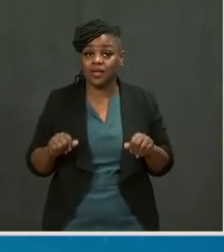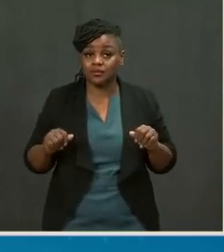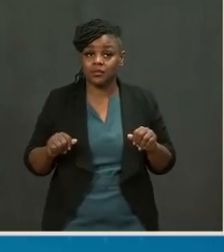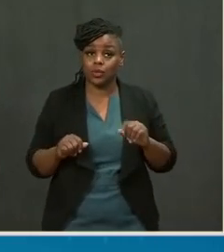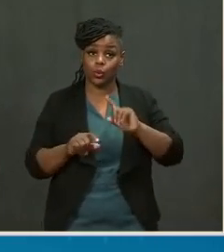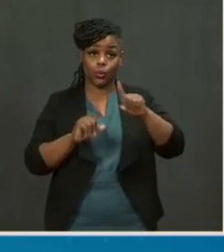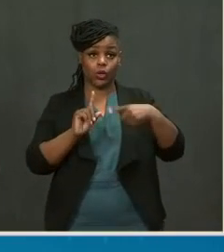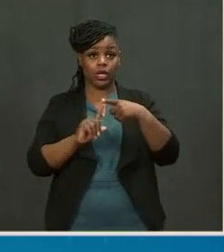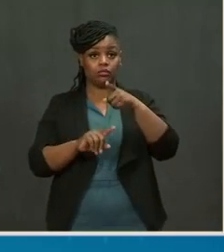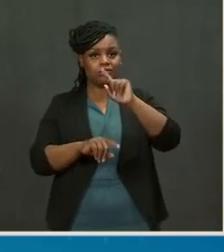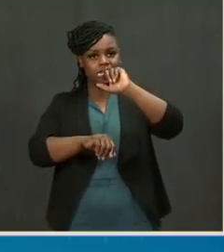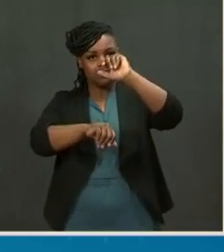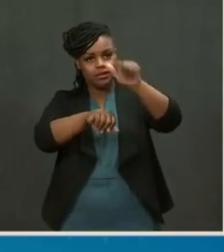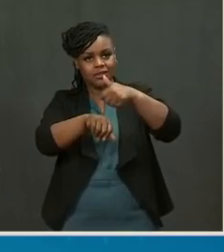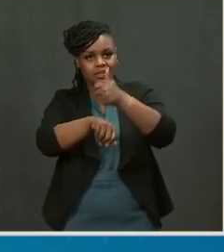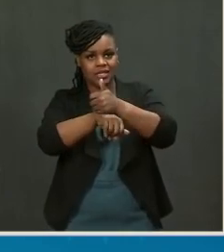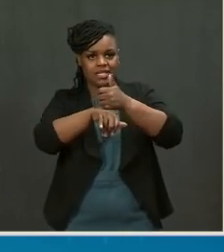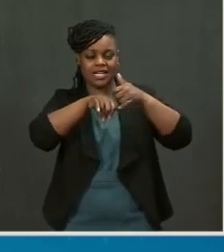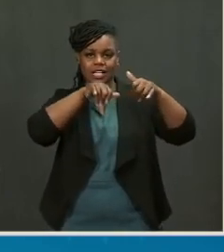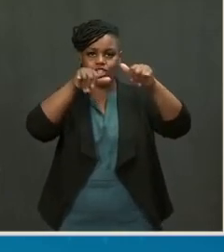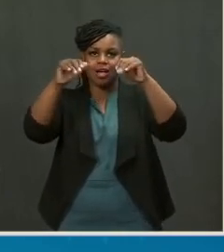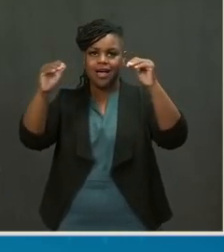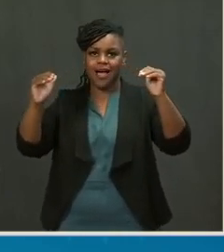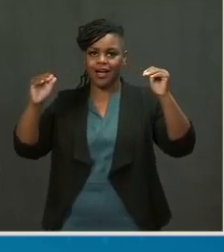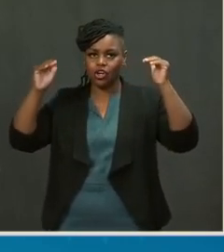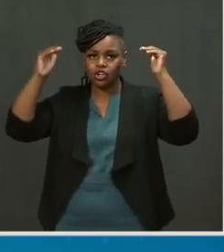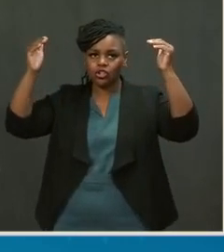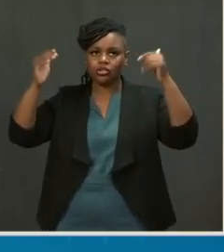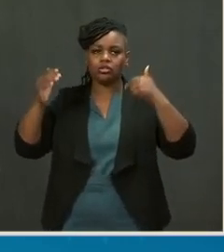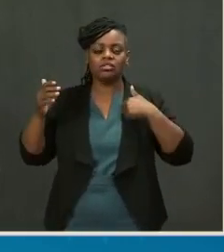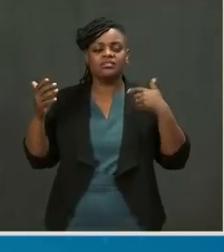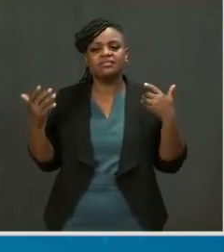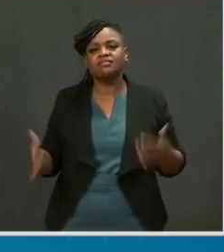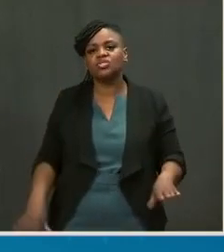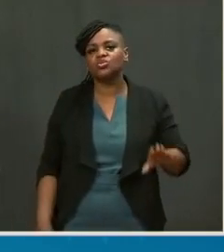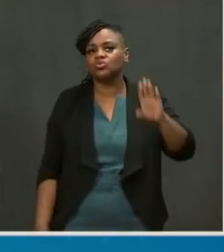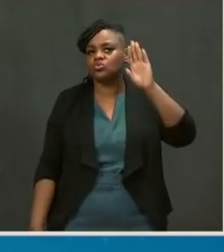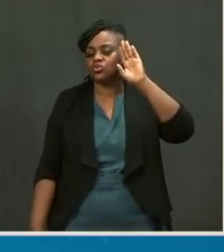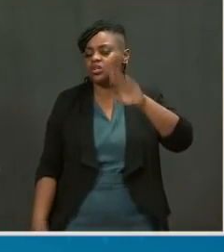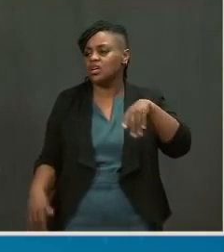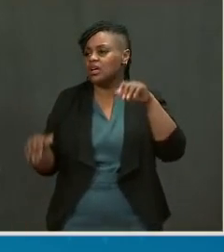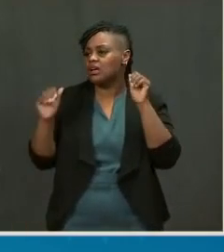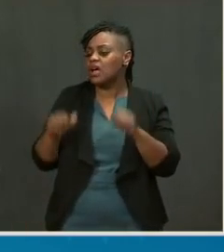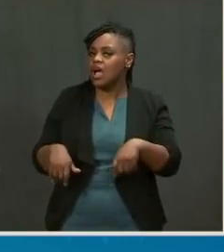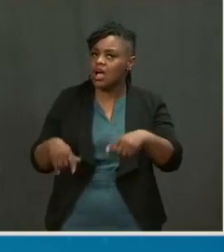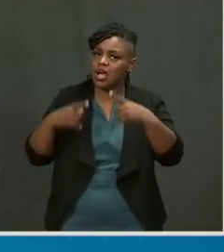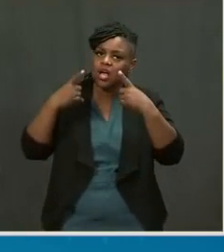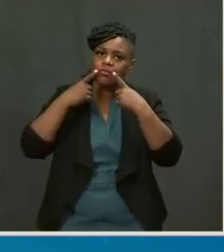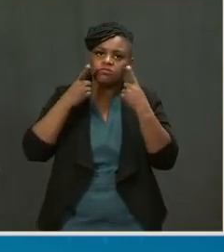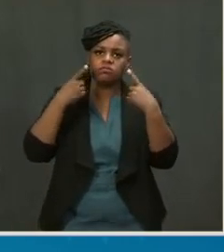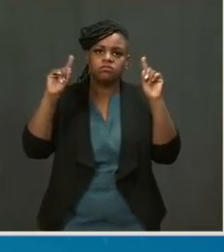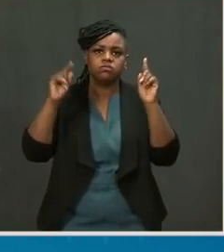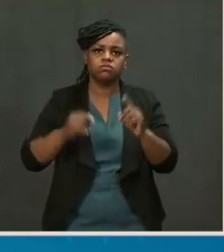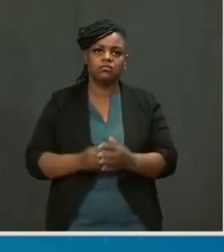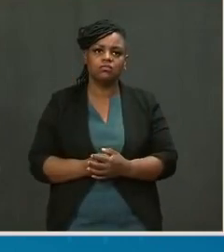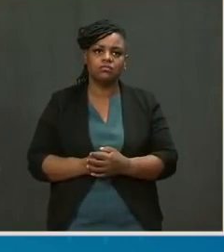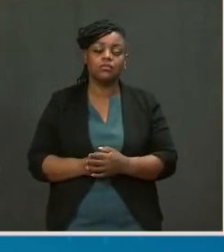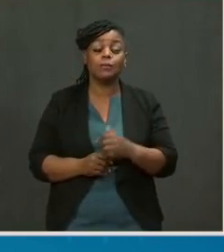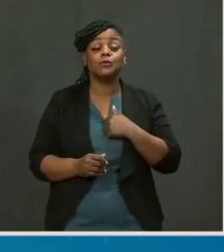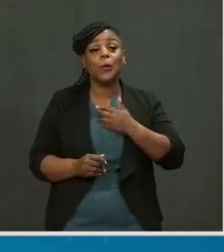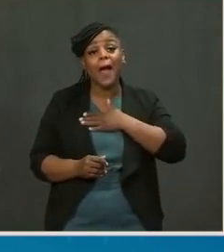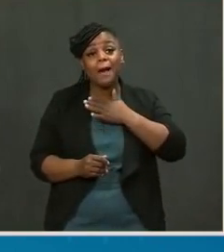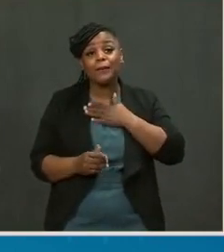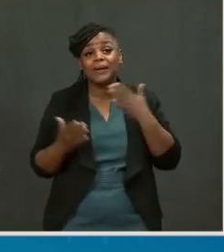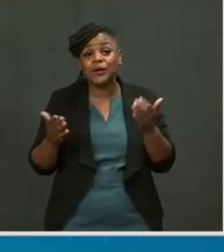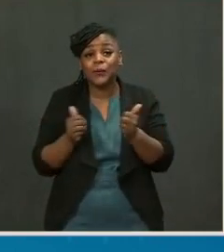know we are capable of reaching it. And so I'm so happy to be here with you. I'm going to be